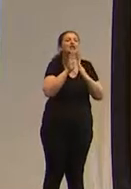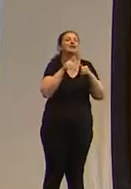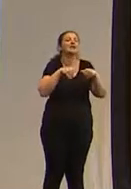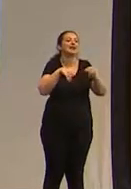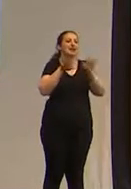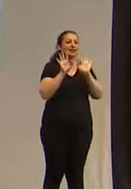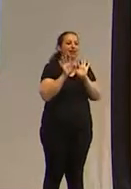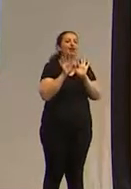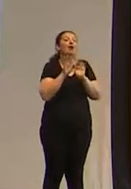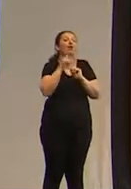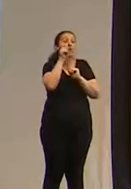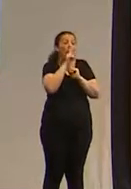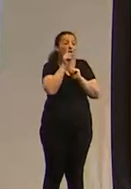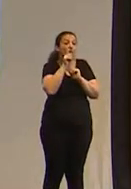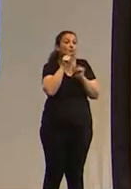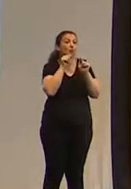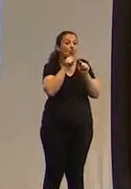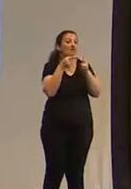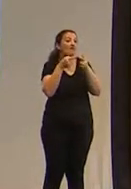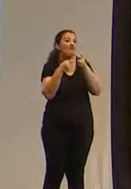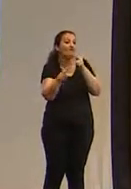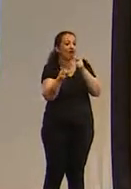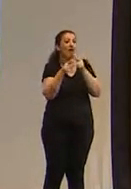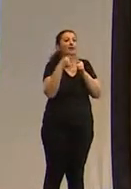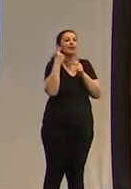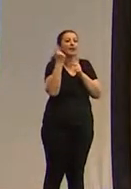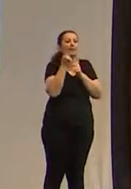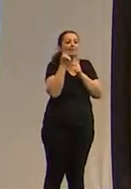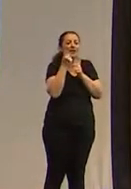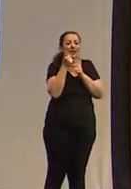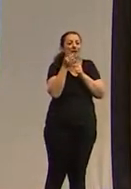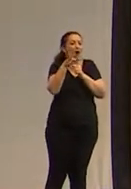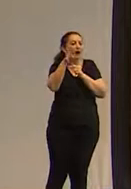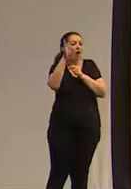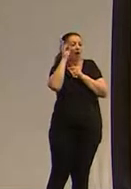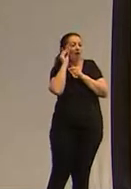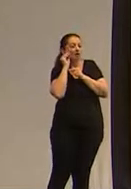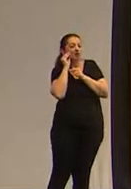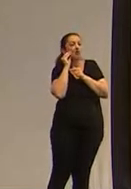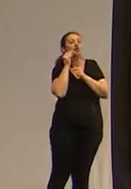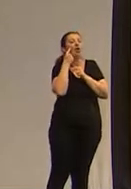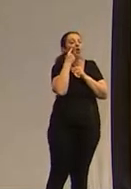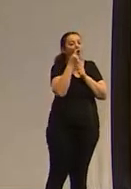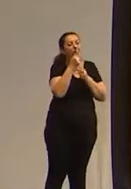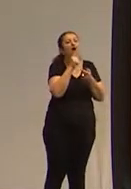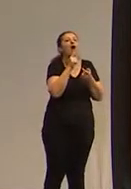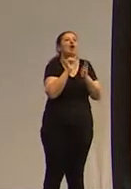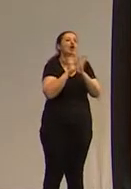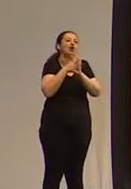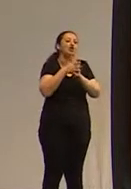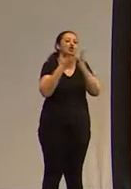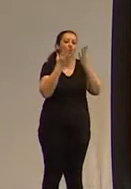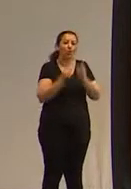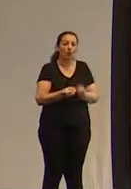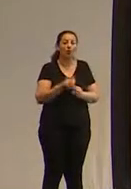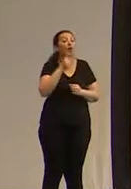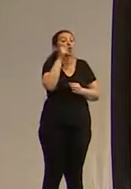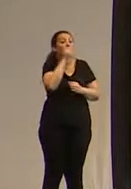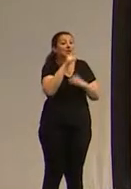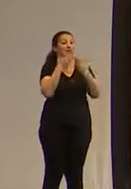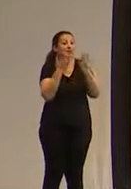the same with that pattern so we have a different level of understanding